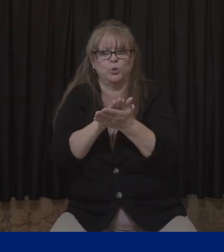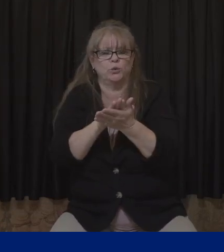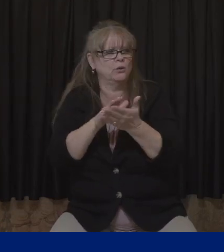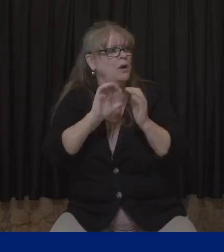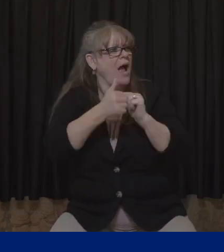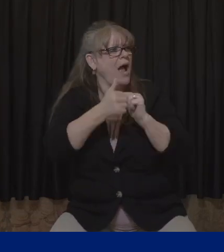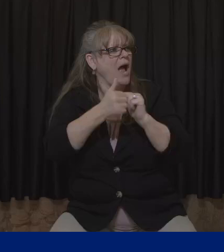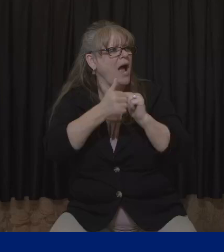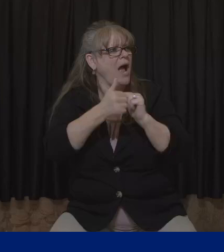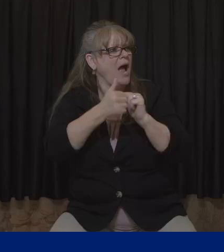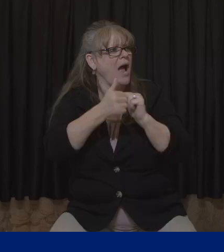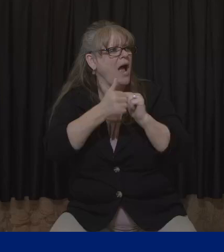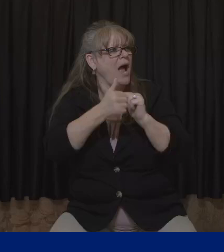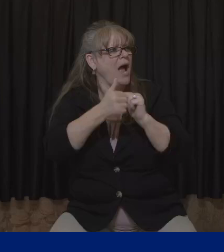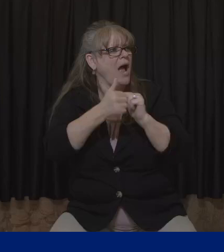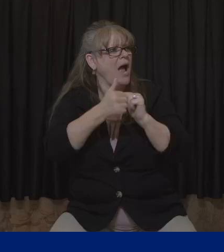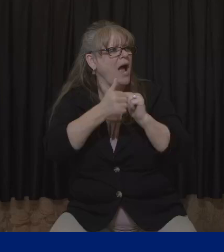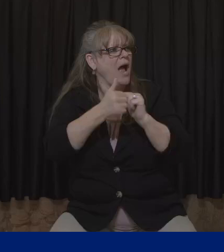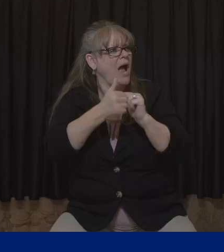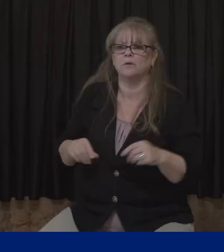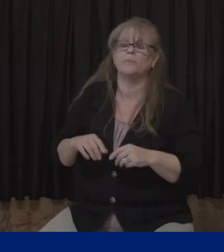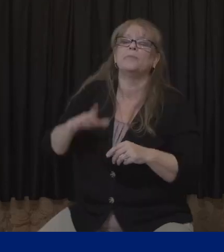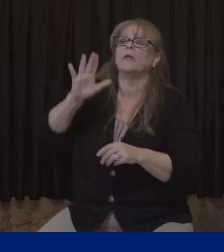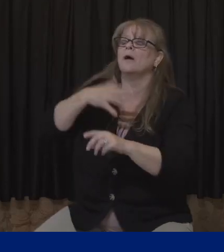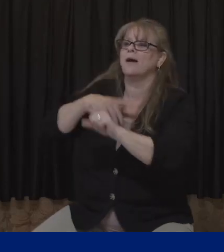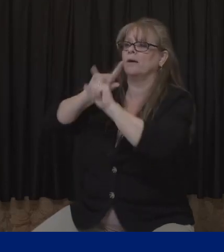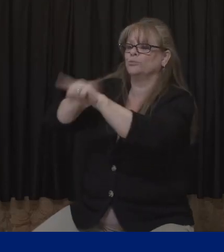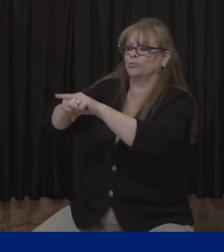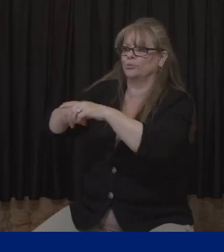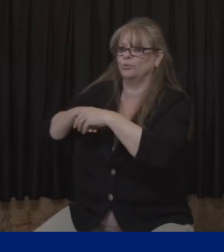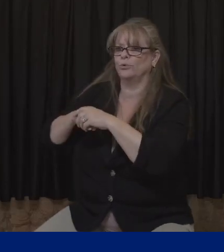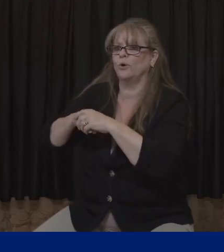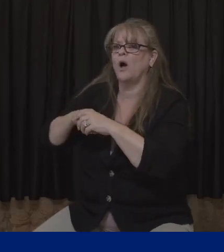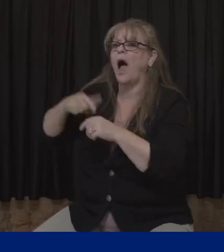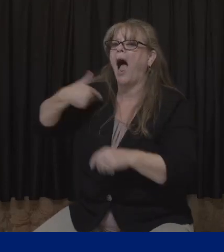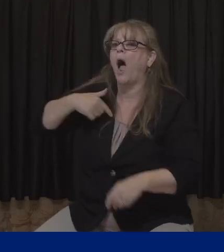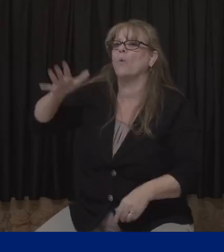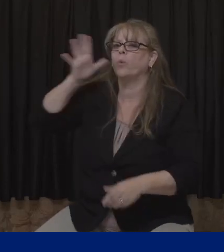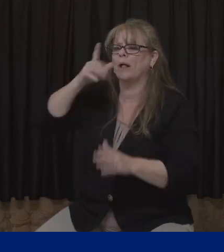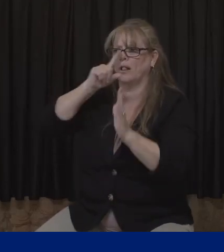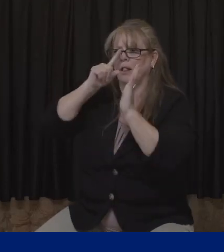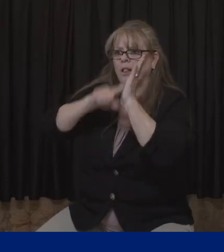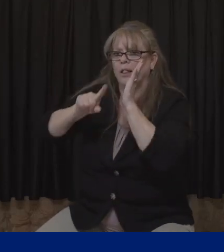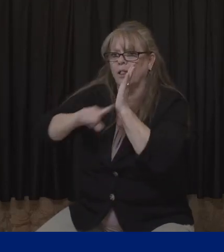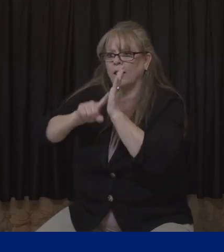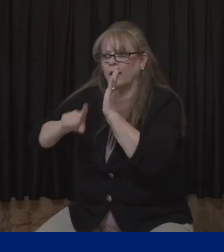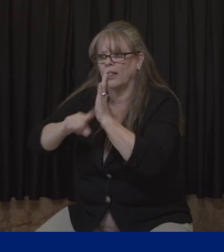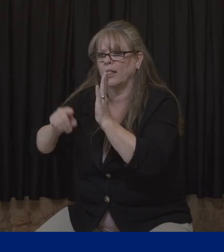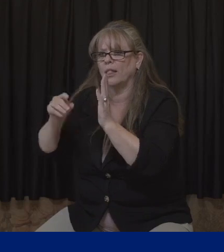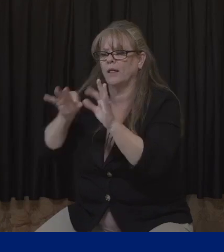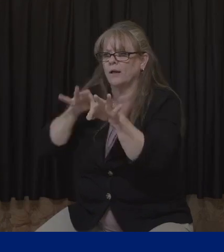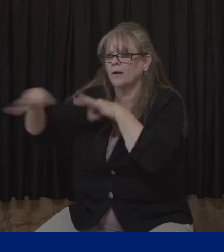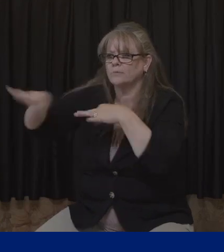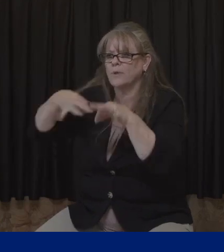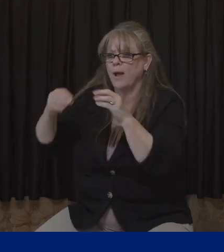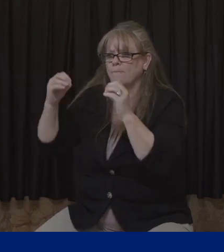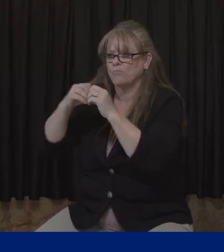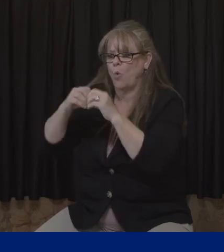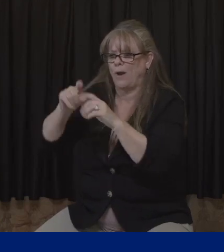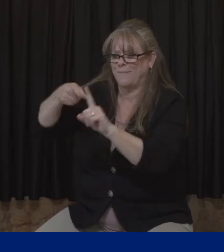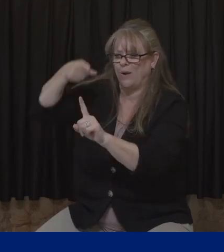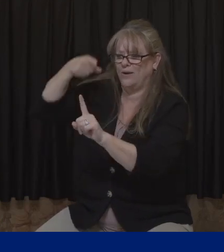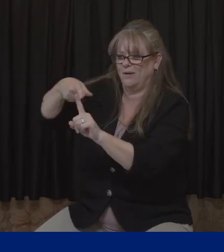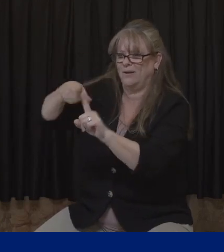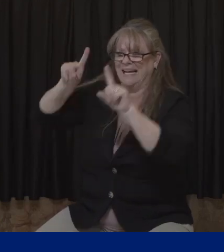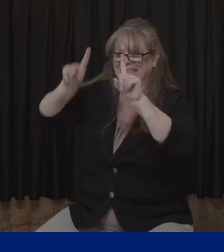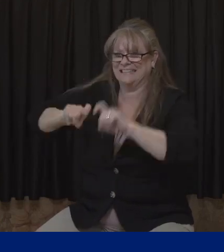So we are going to give a detailed presentation on testing because it's a really exciting, interesting topic. I spend a lot of my time